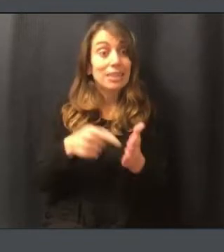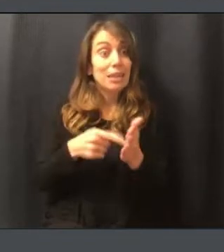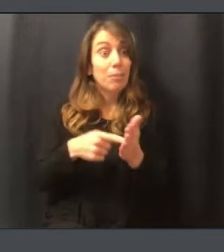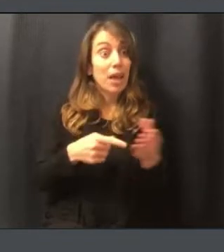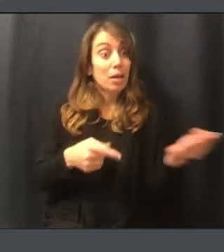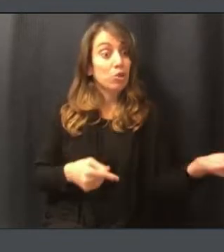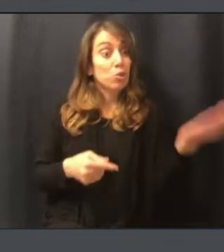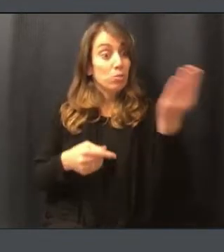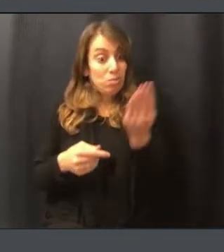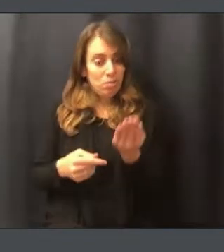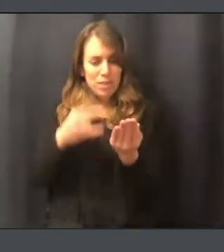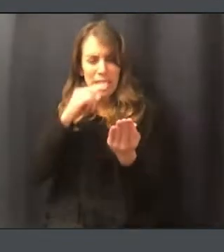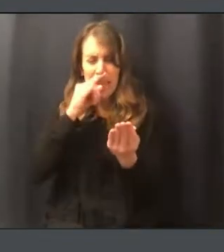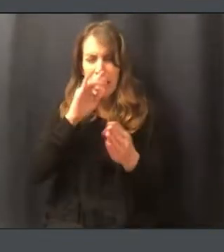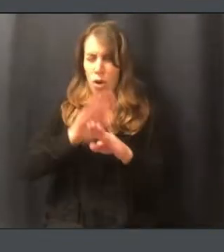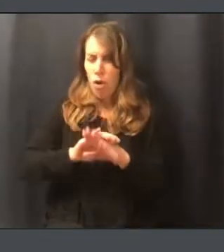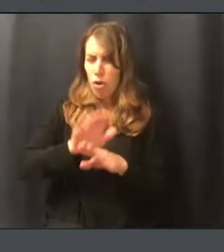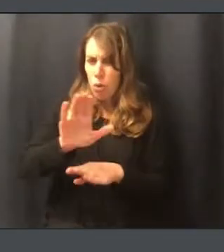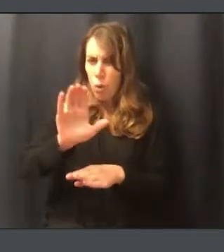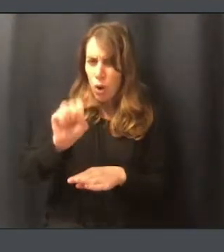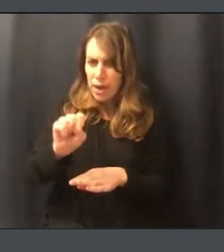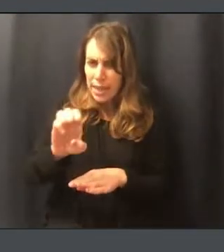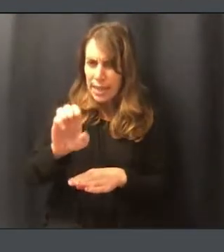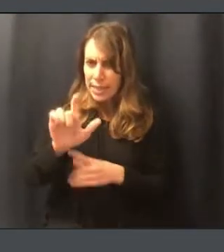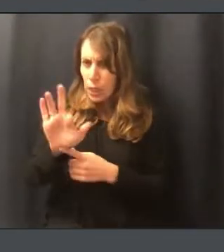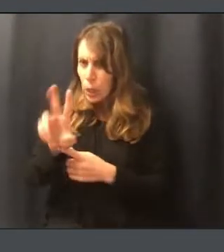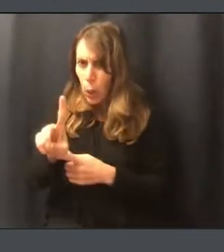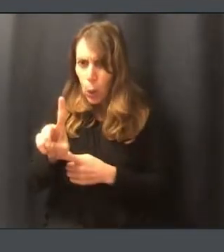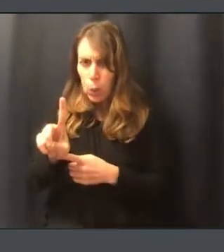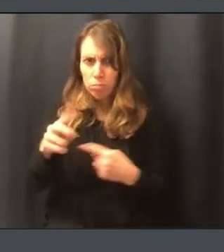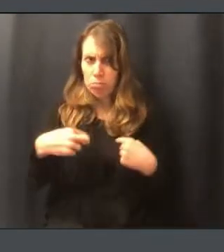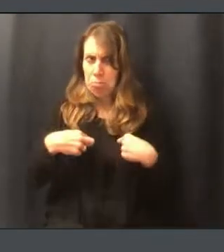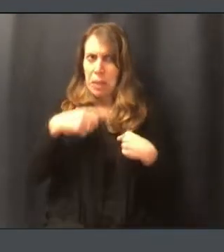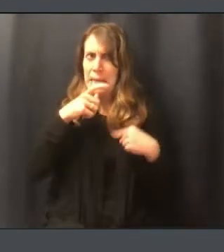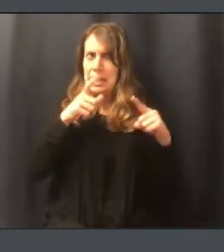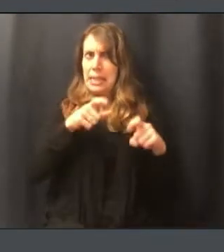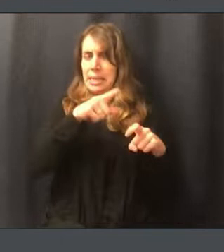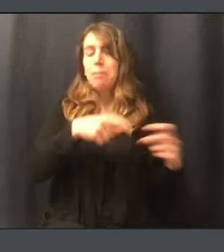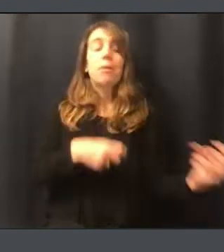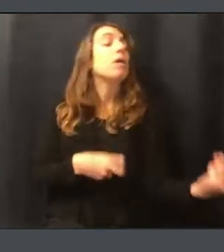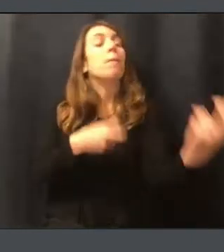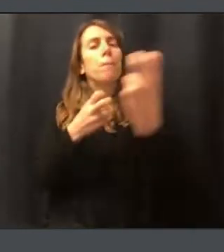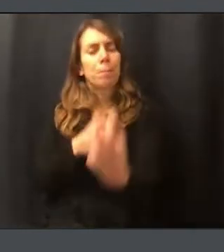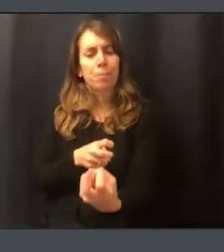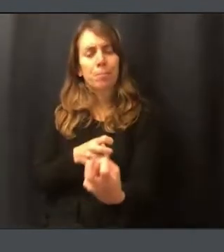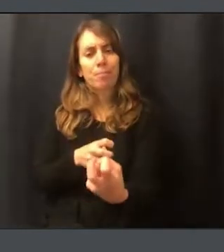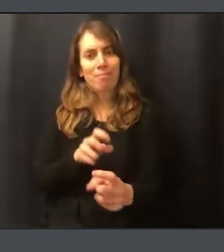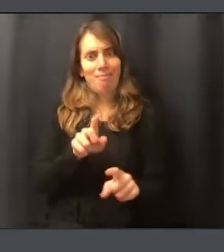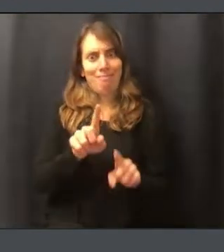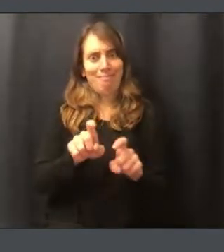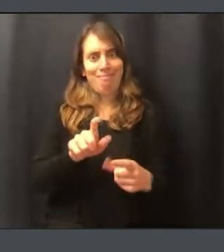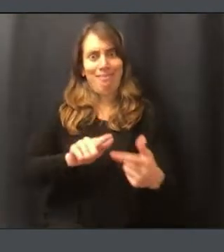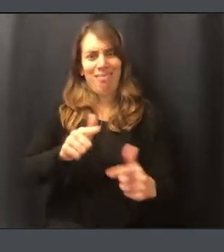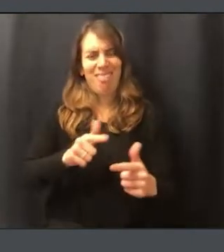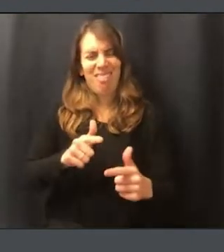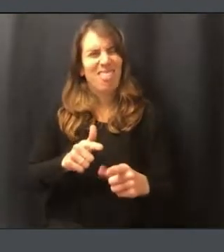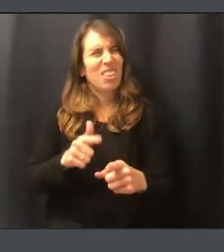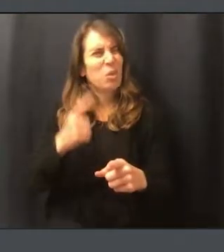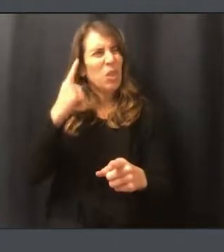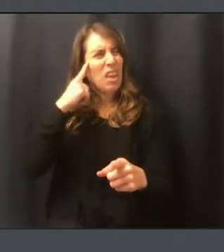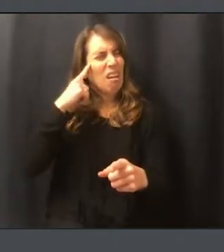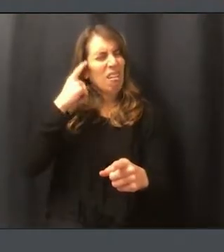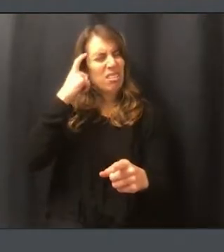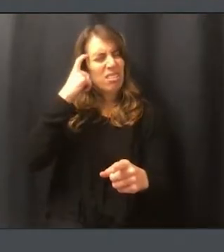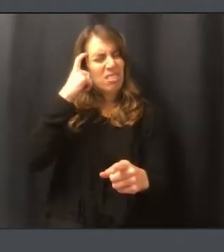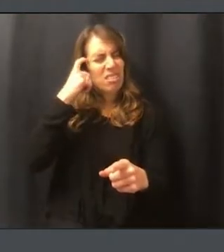caseload that we didn't test, but we start working with them and we're like, why is this kid in therapy, right?